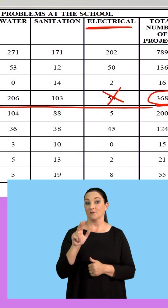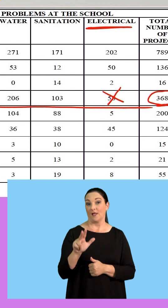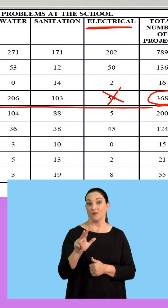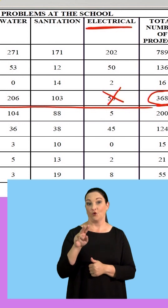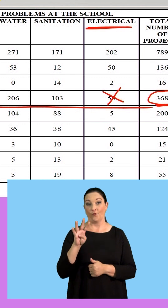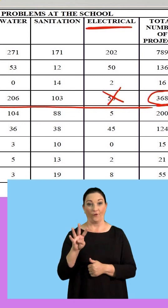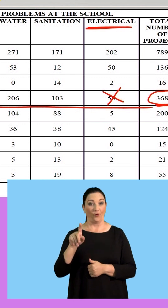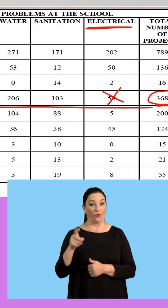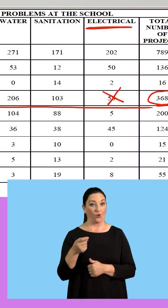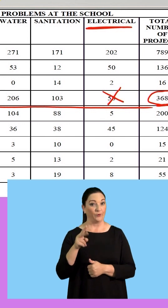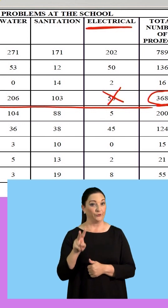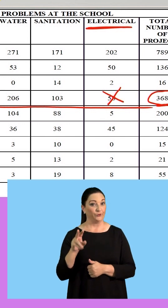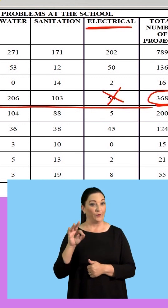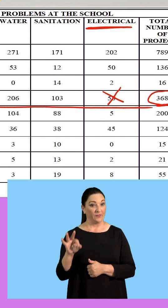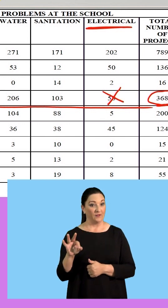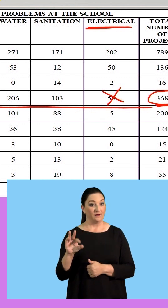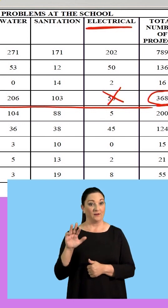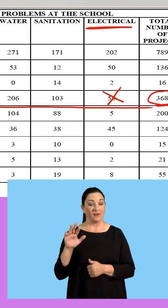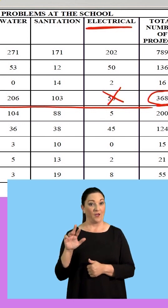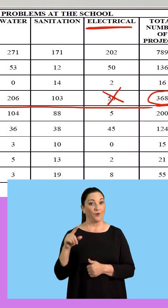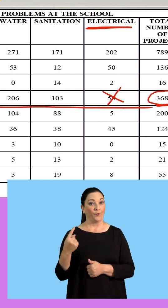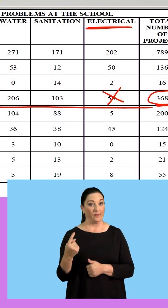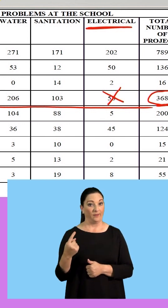gives me an answer of